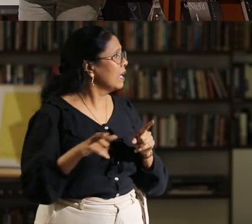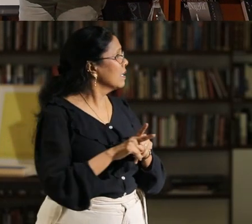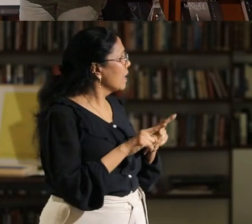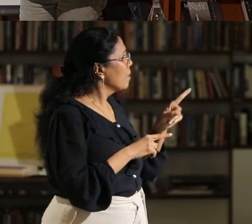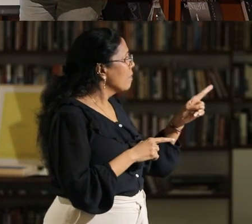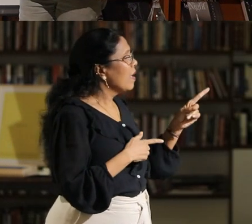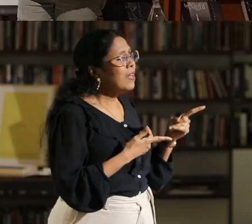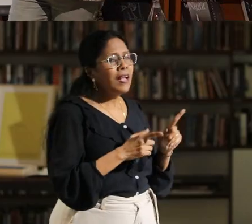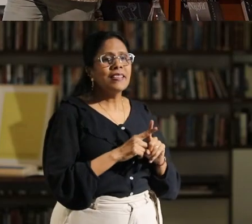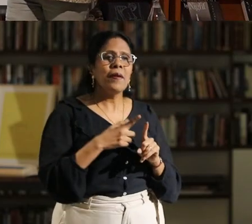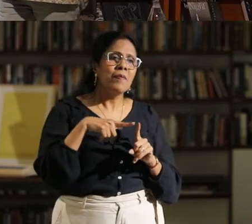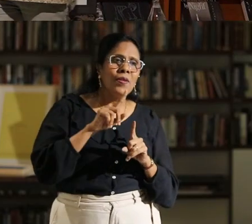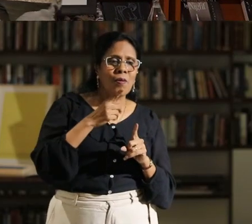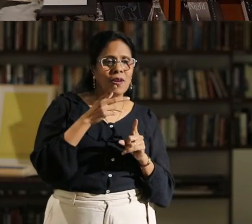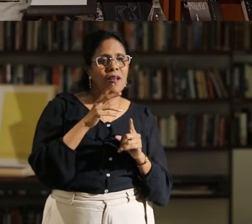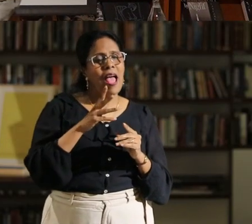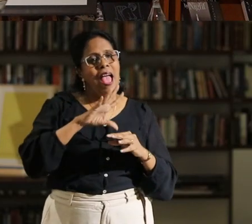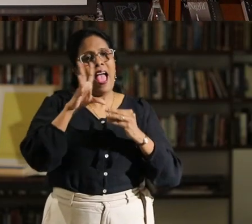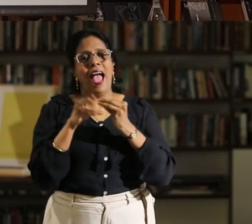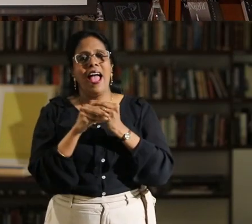it being a comment also on themselves.